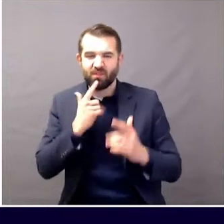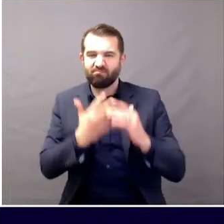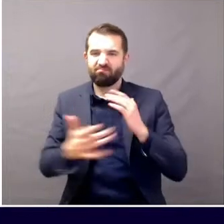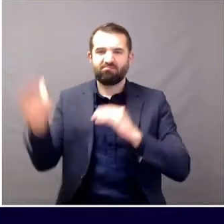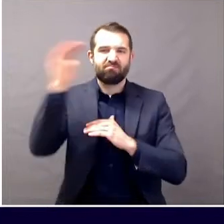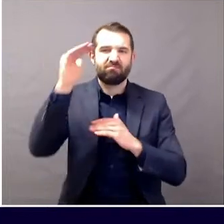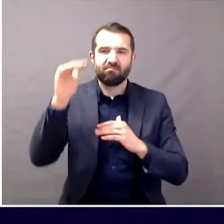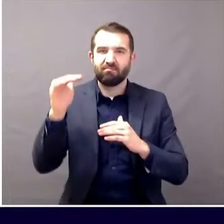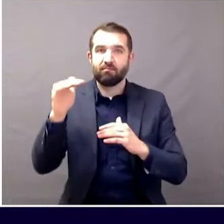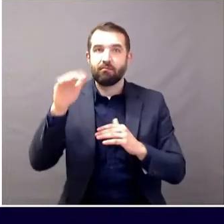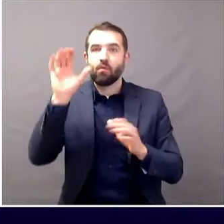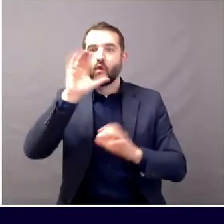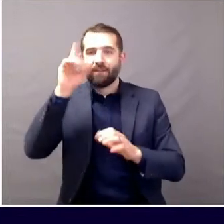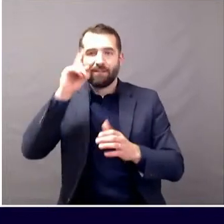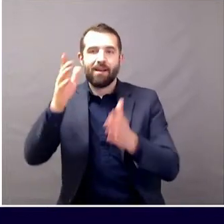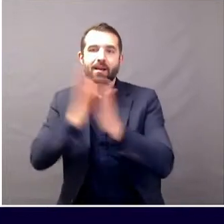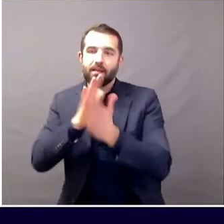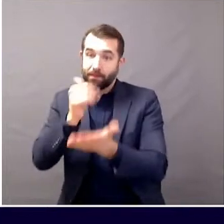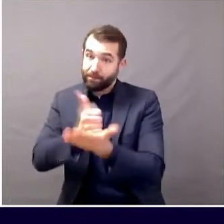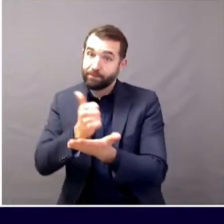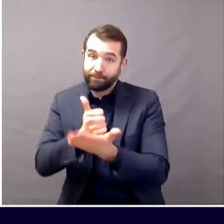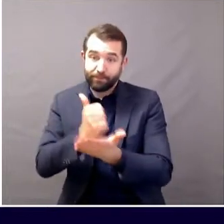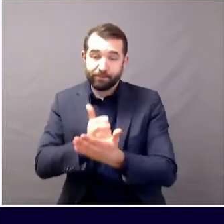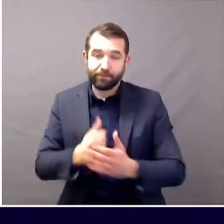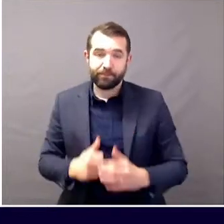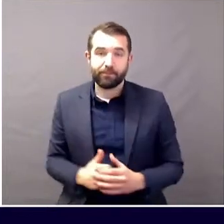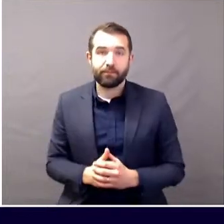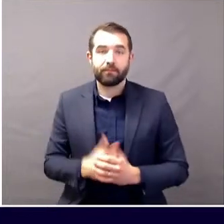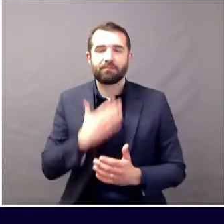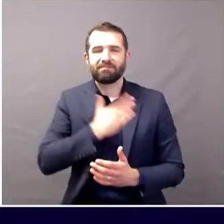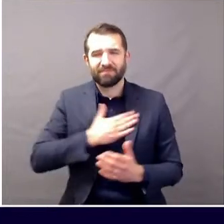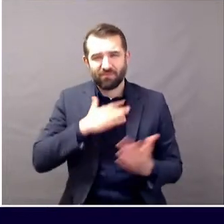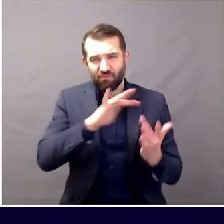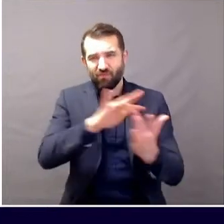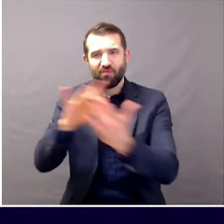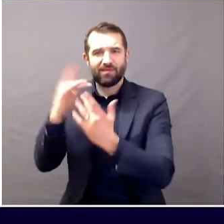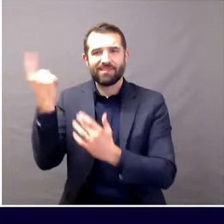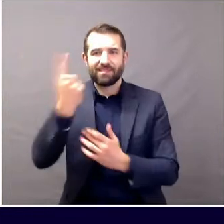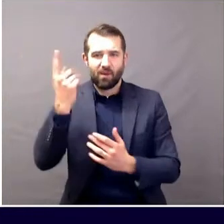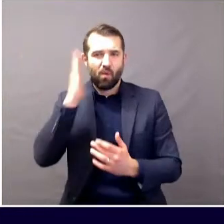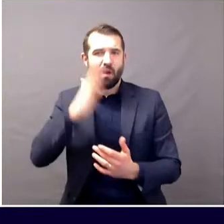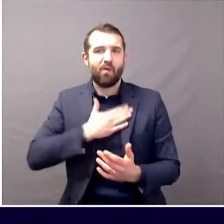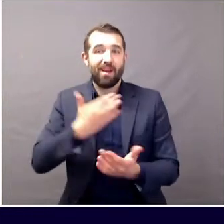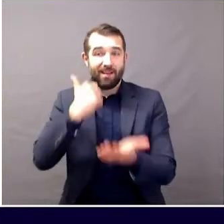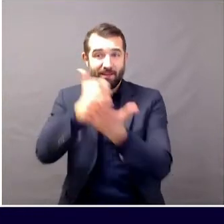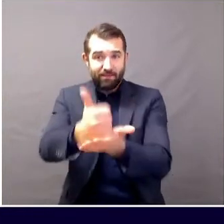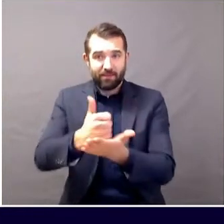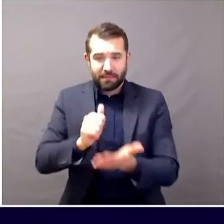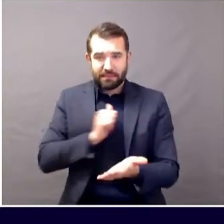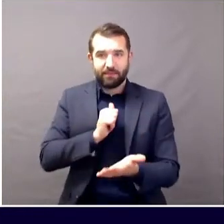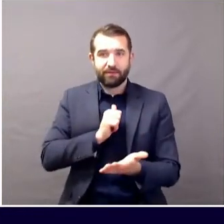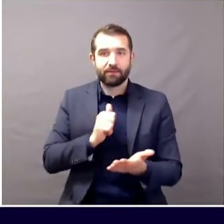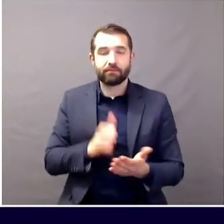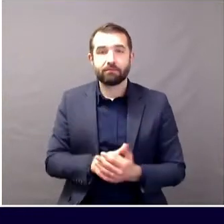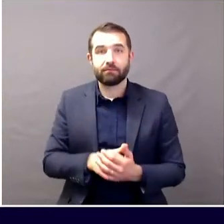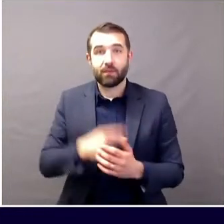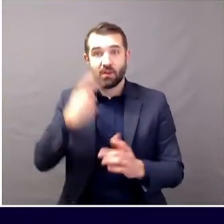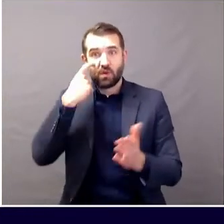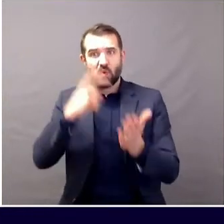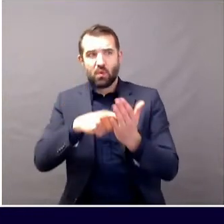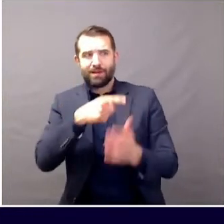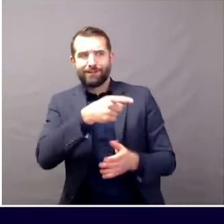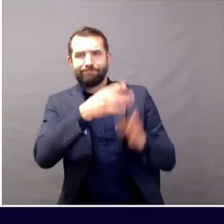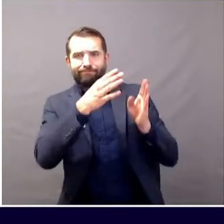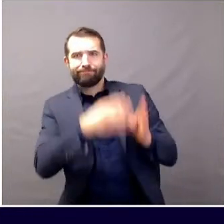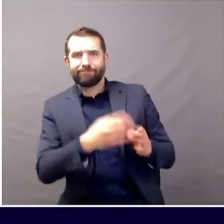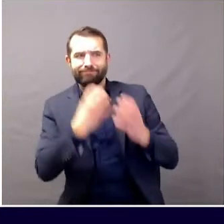it's important, or we know it's important for people to reach out for help for themselves or for their loved ones. So I really appreciate the opportunity to join